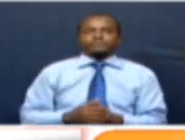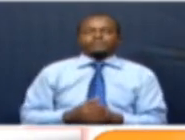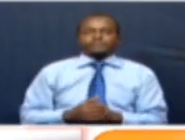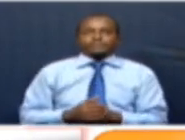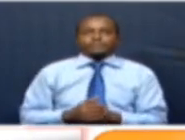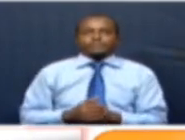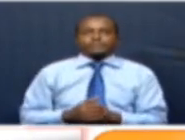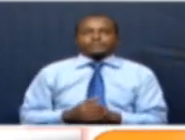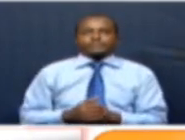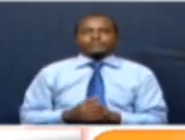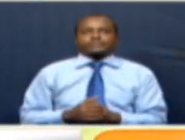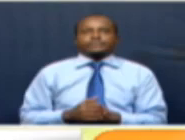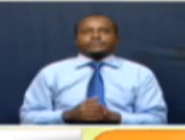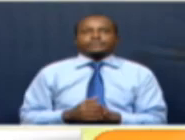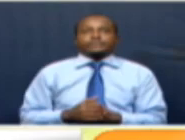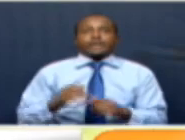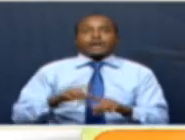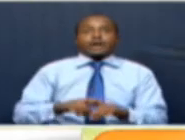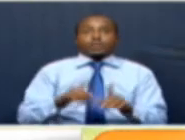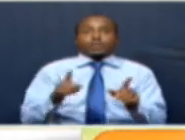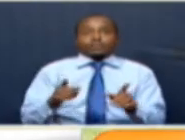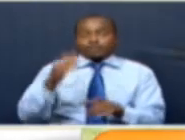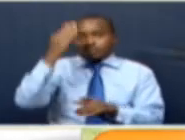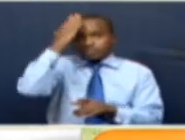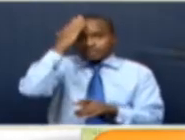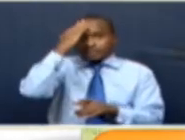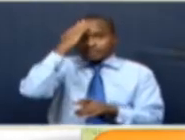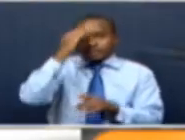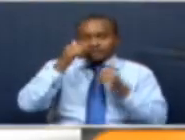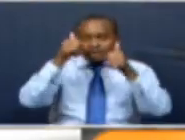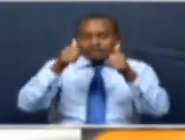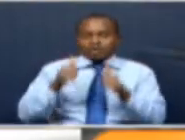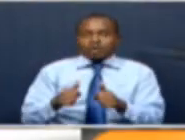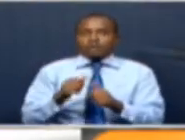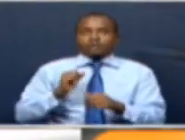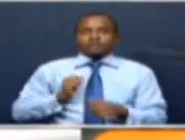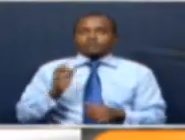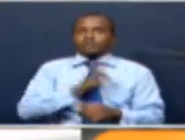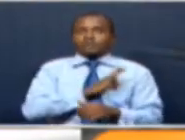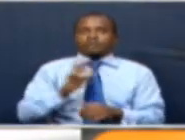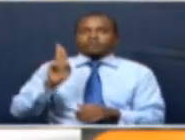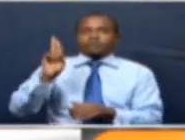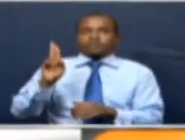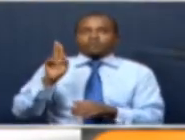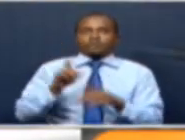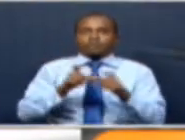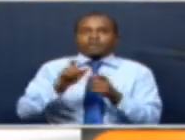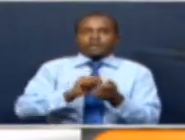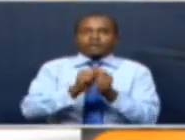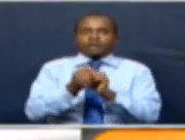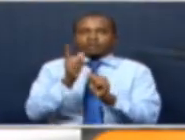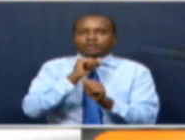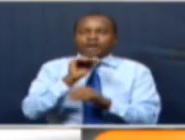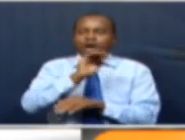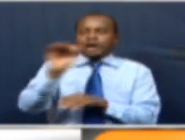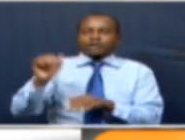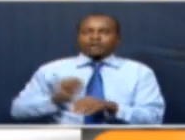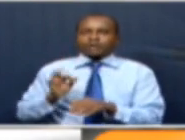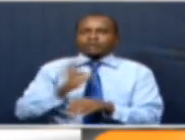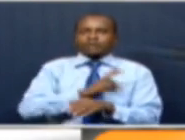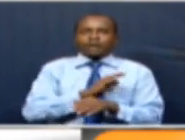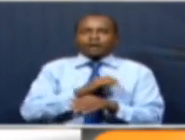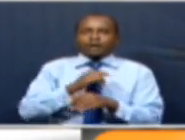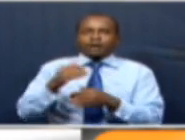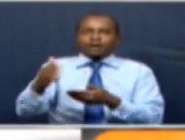remittances. However, on Monday, in a notice to staff, Uchumi management changed tact, asking employees to collect